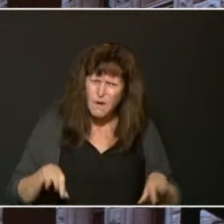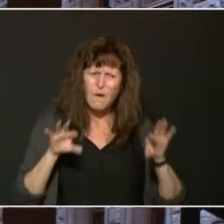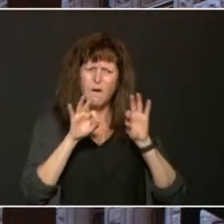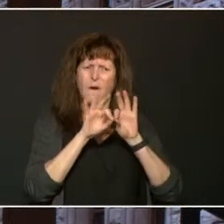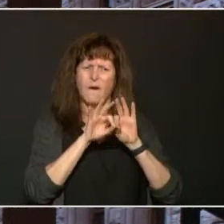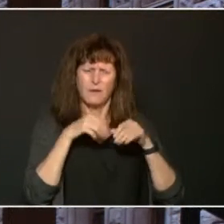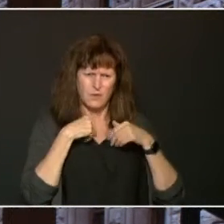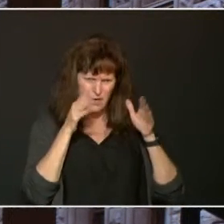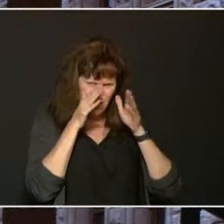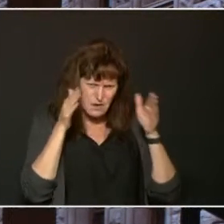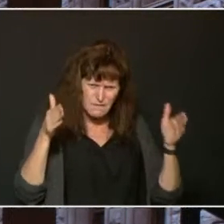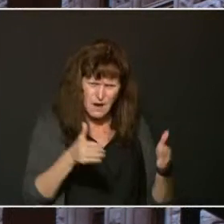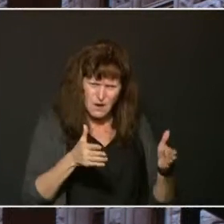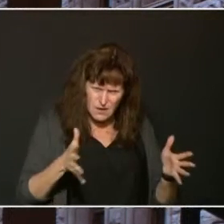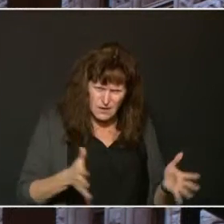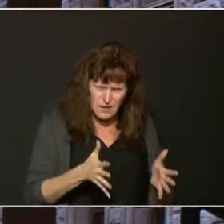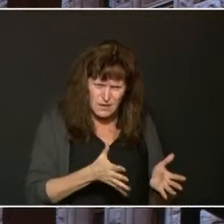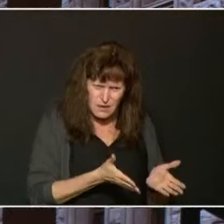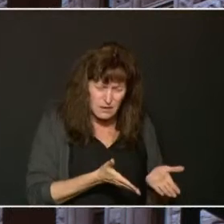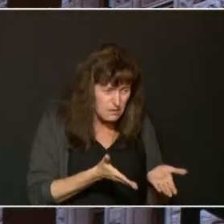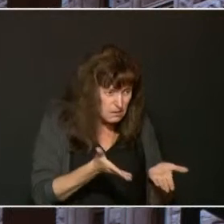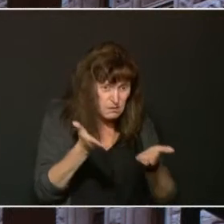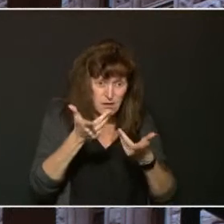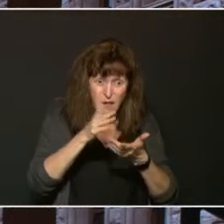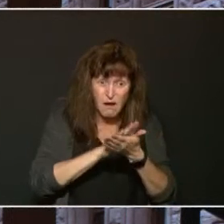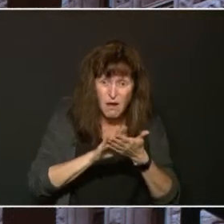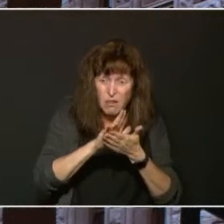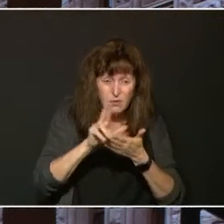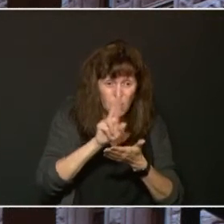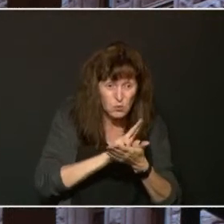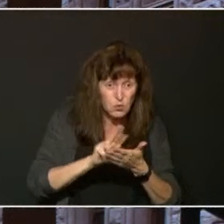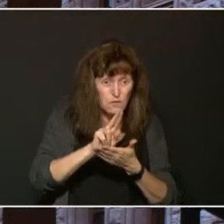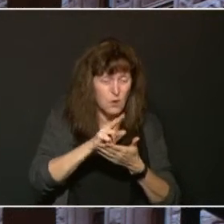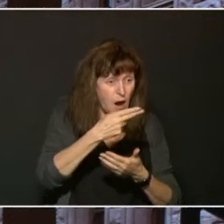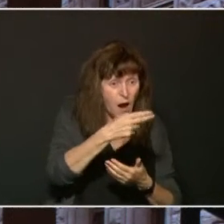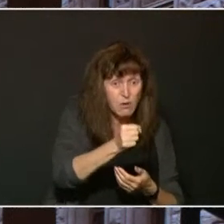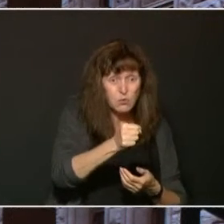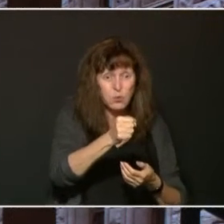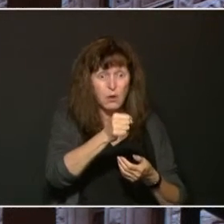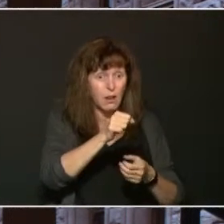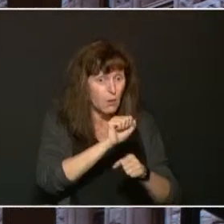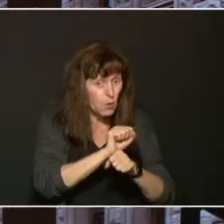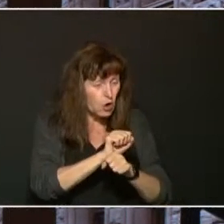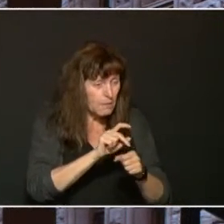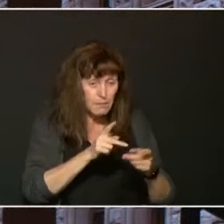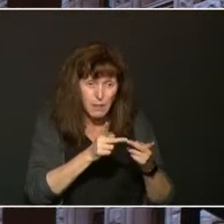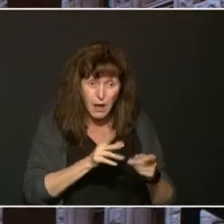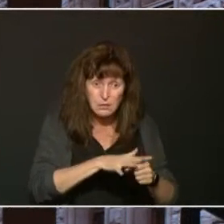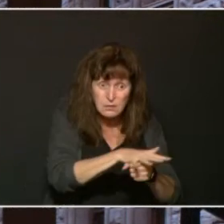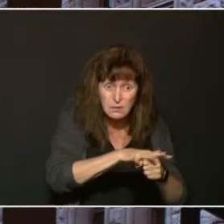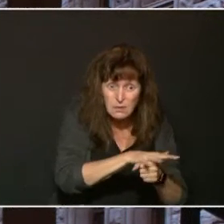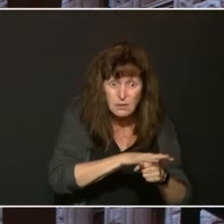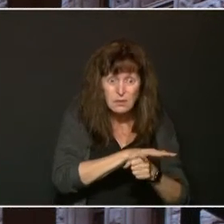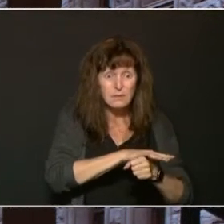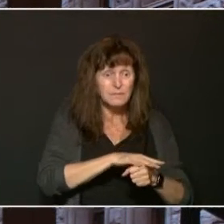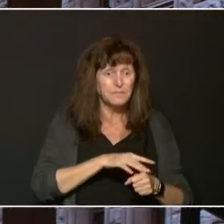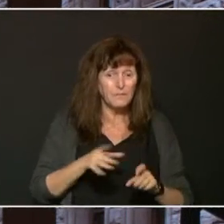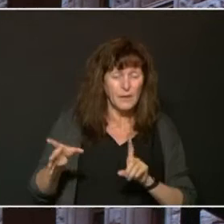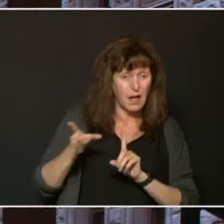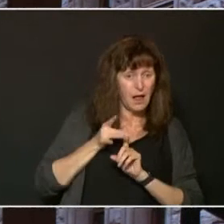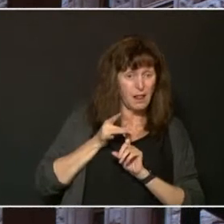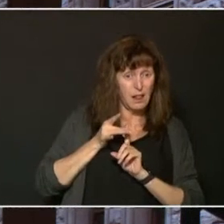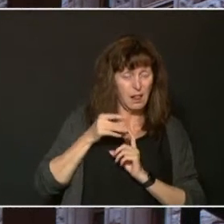to universities, to workplaces, and potentially, unbeknownst to them, if they're carrying the virus without